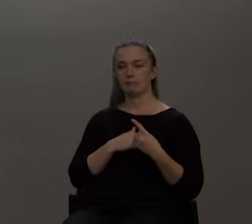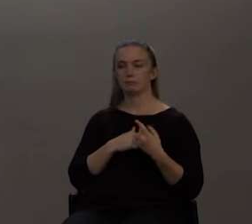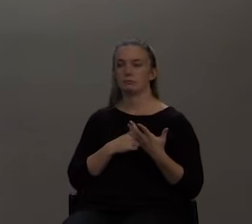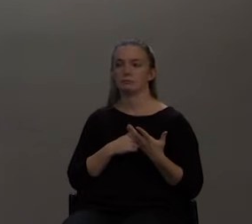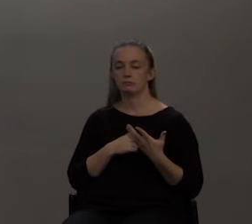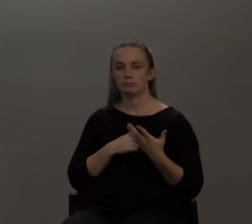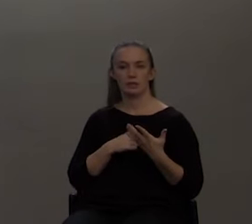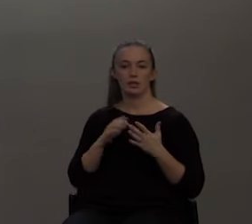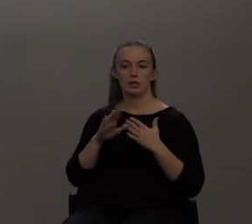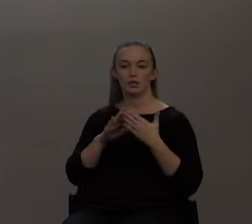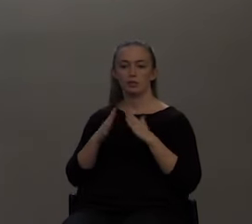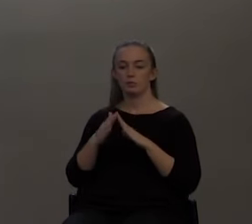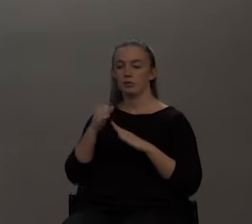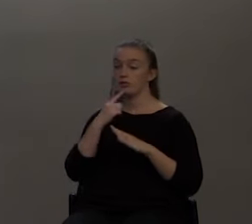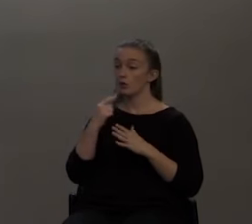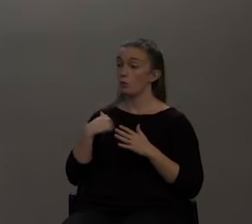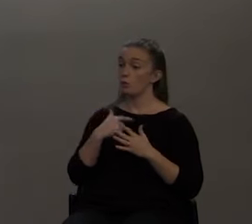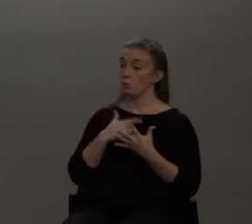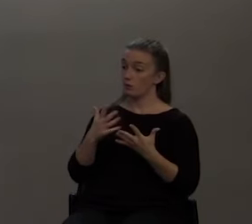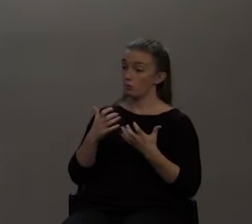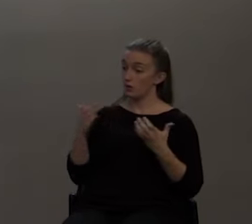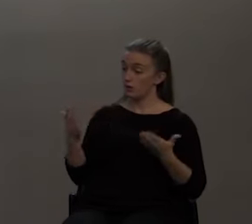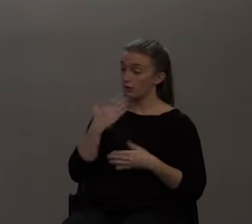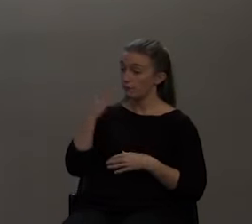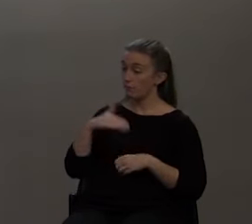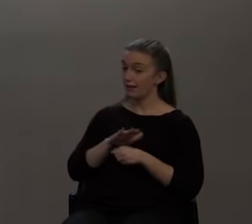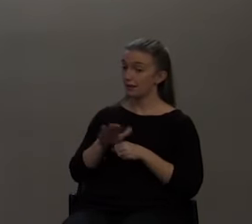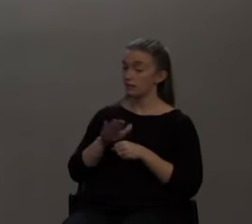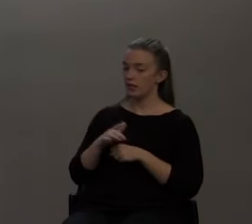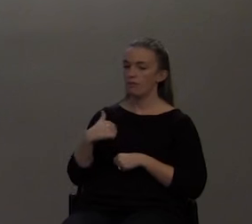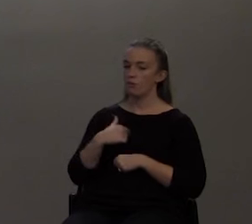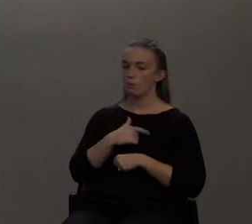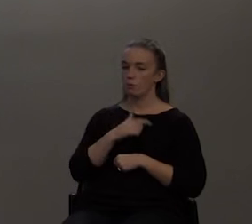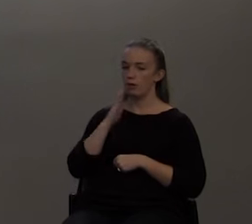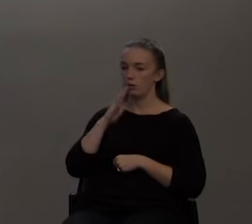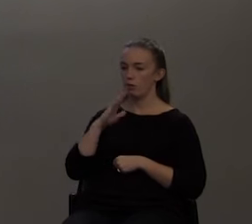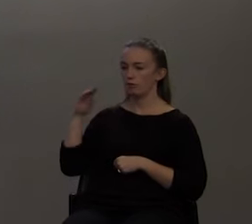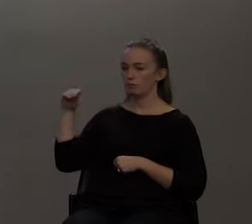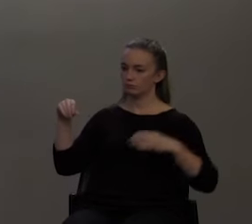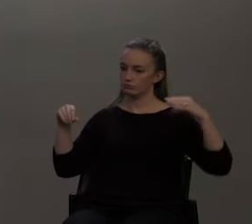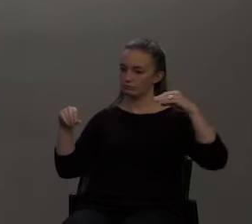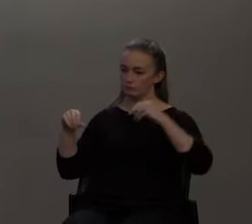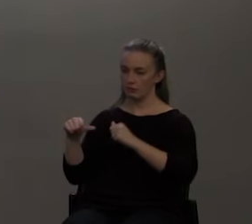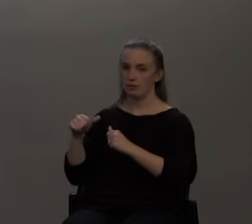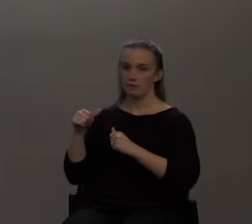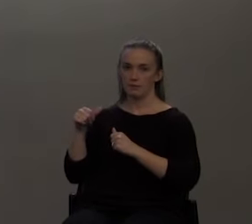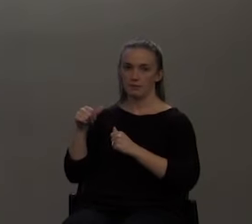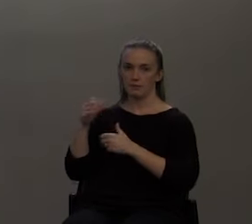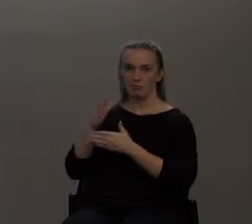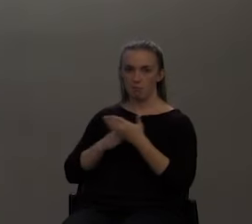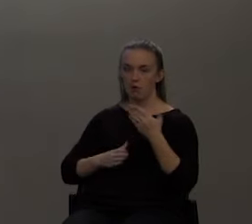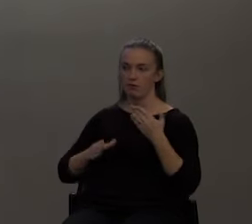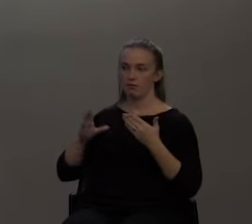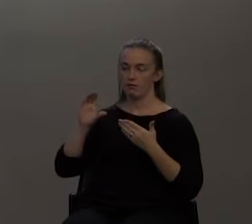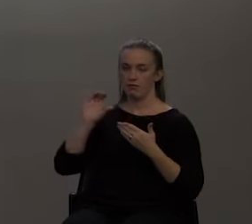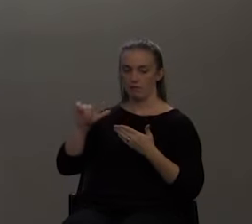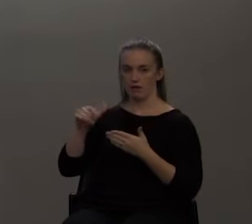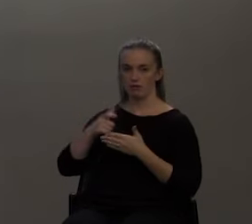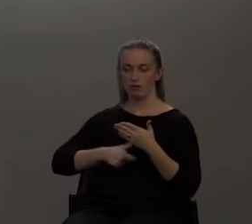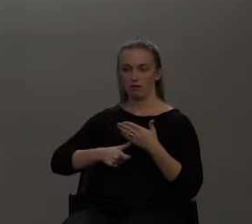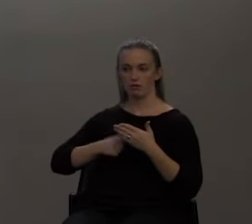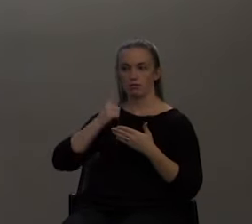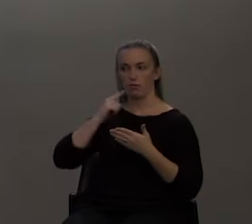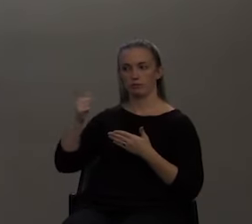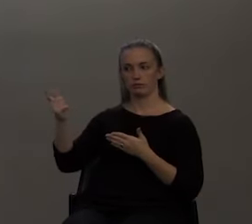community, we come together and say, we want you here bad enough that we'll subsidize, for lack of a better word, to get you here. The other